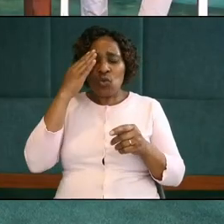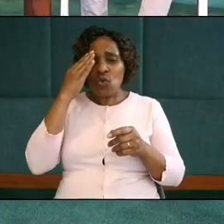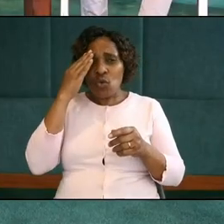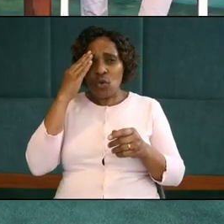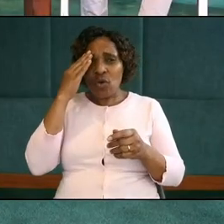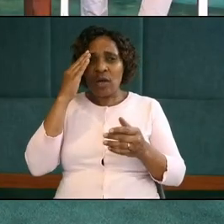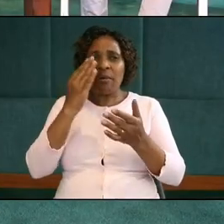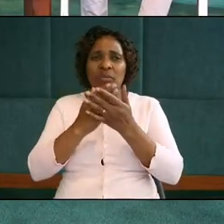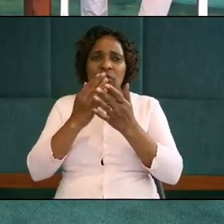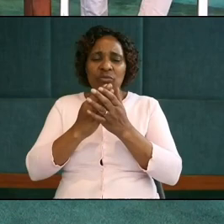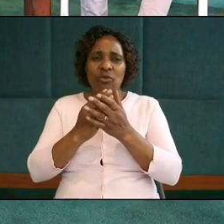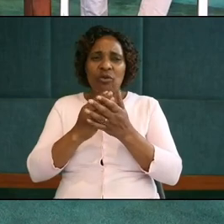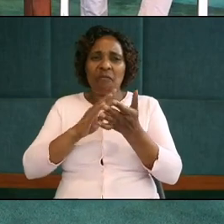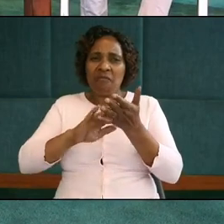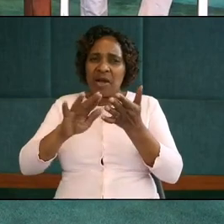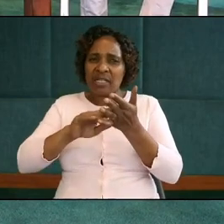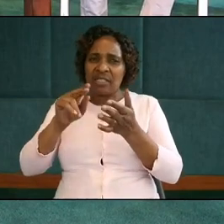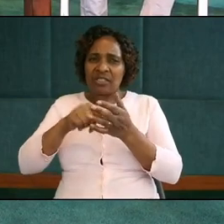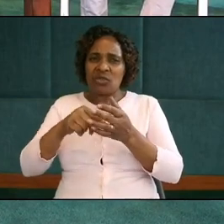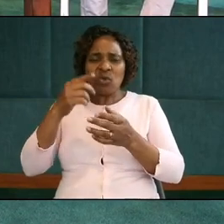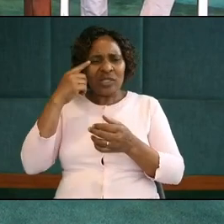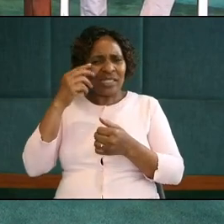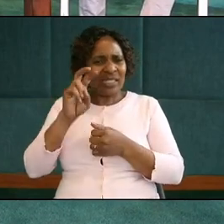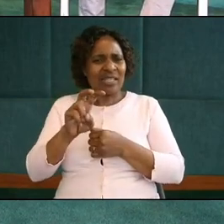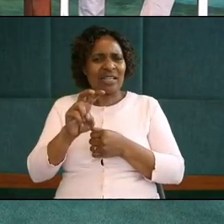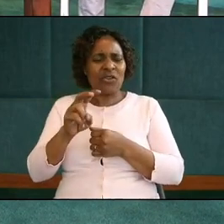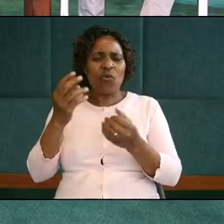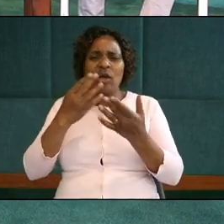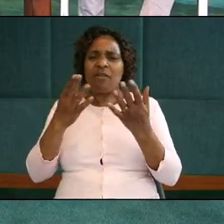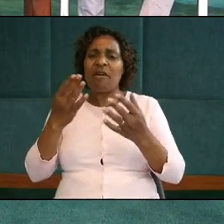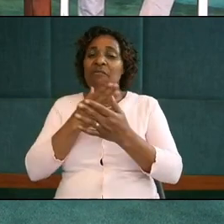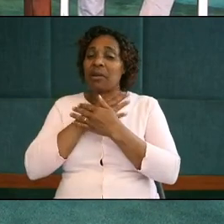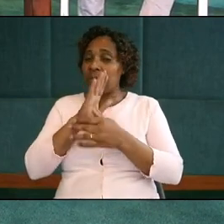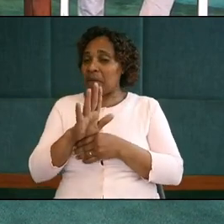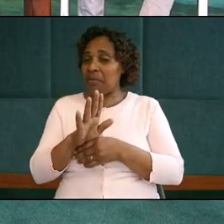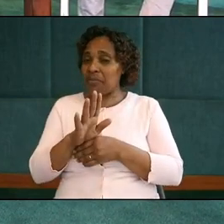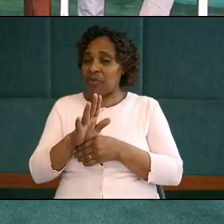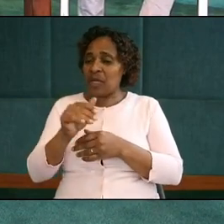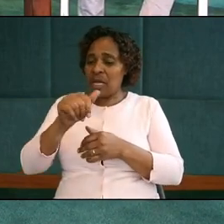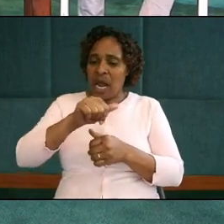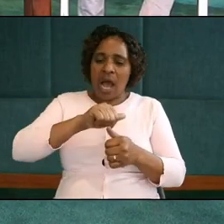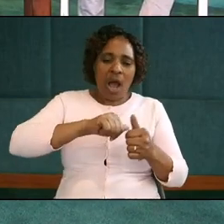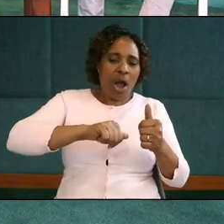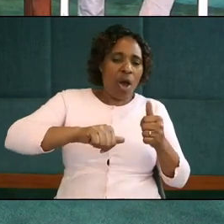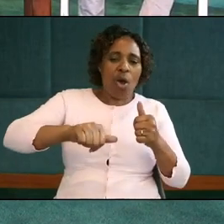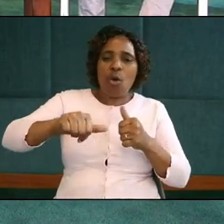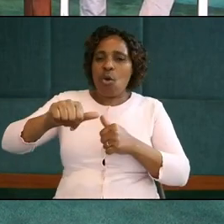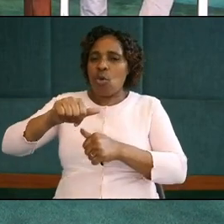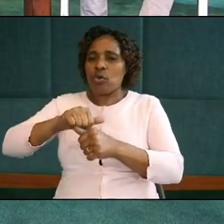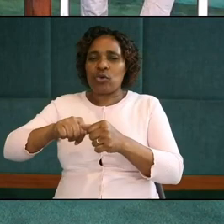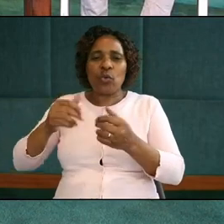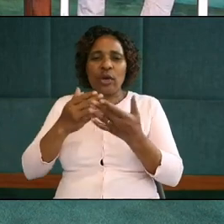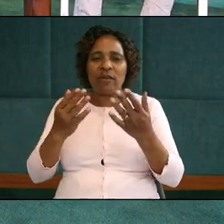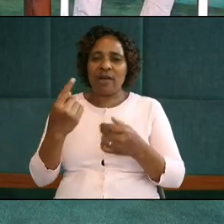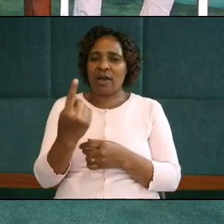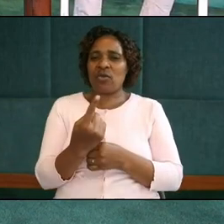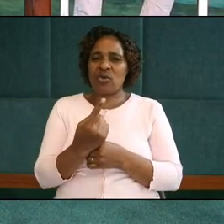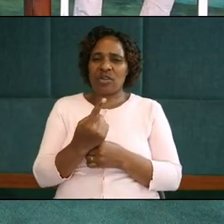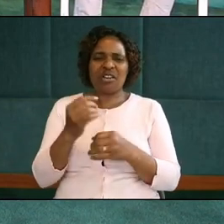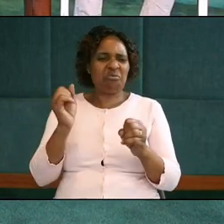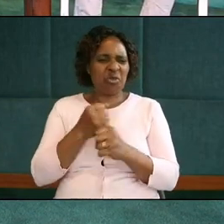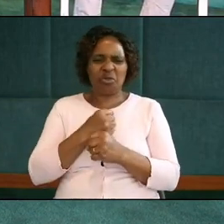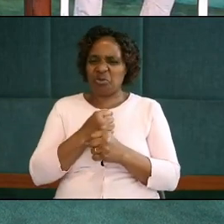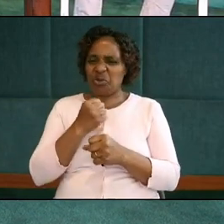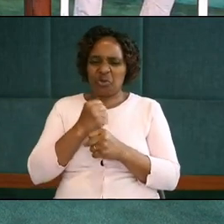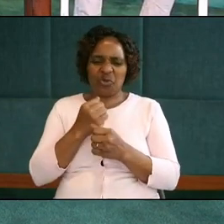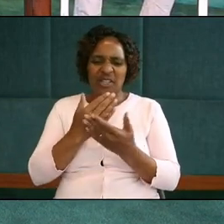I actually resonate with this verse. Yeah. You know, have you ever noticed that whenever you're with your friends, you're just a little bit more rowdy? Yeah. Yeah. You know, whenever you're alone, you wouldn't do those